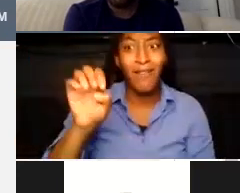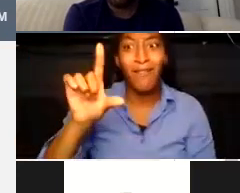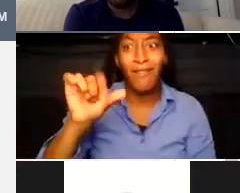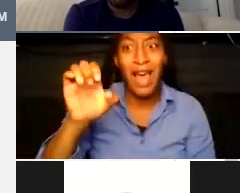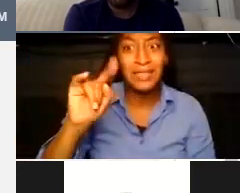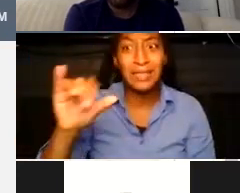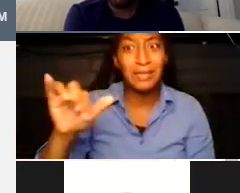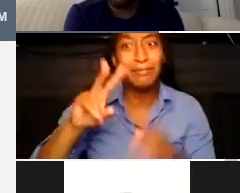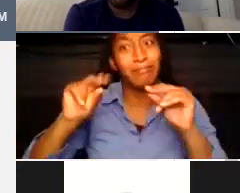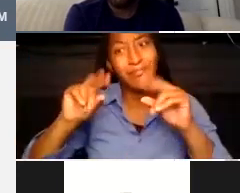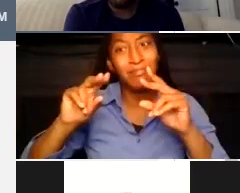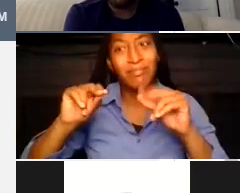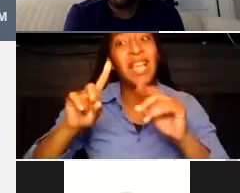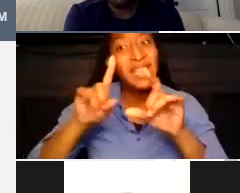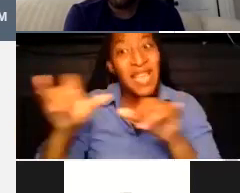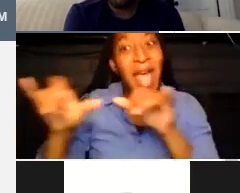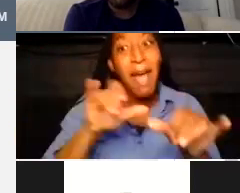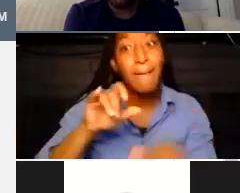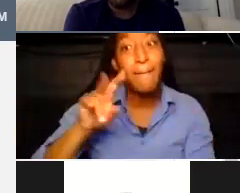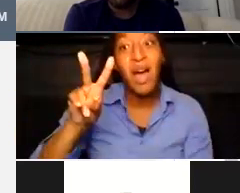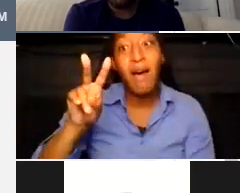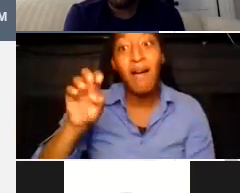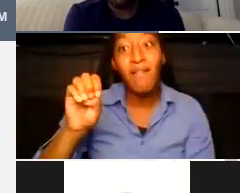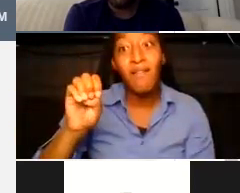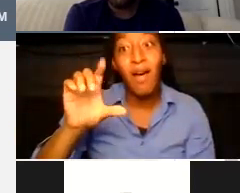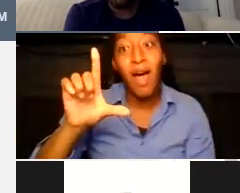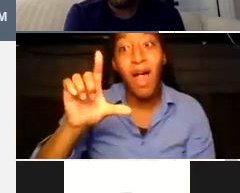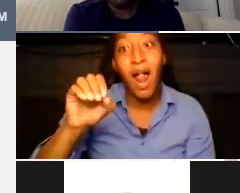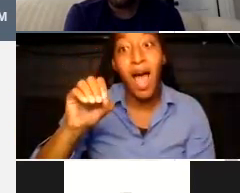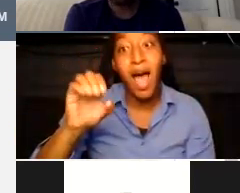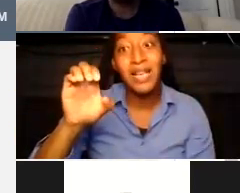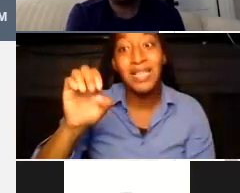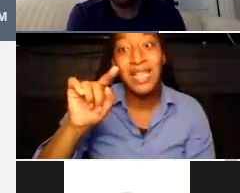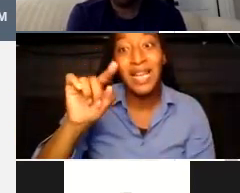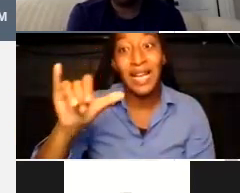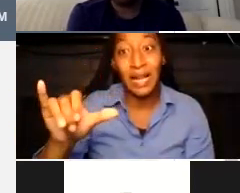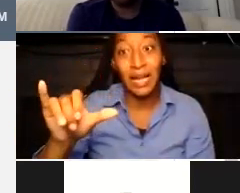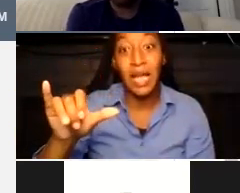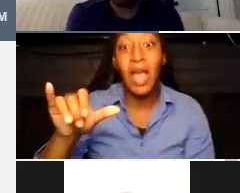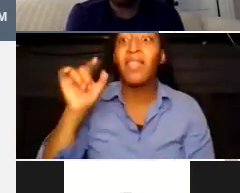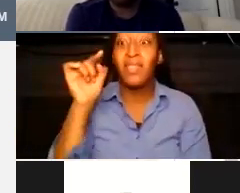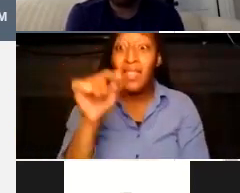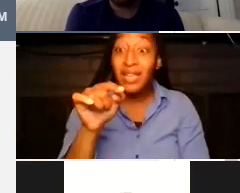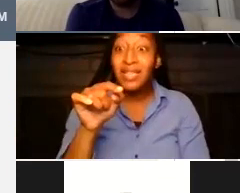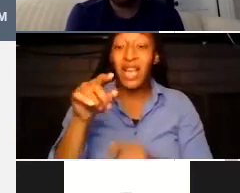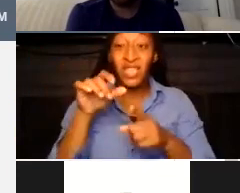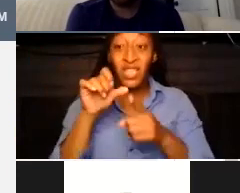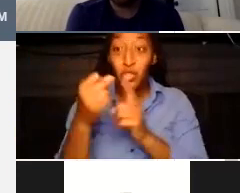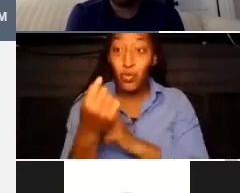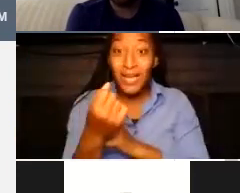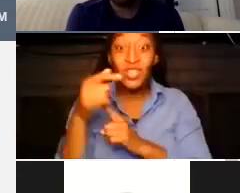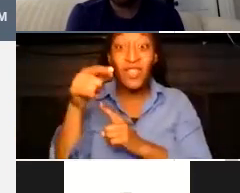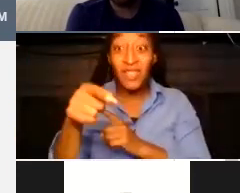it. Okay? That scenario of the objects sticking together after the